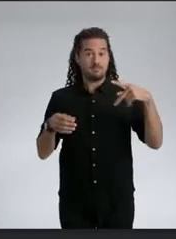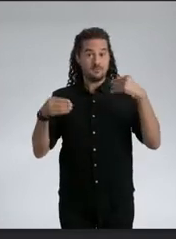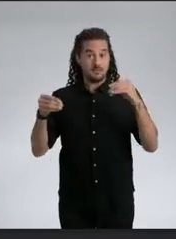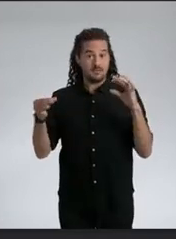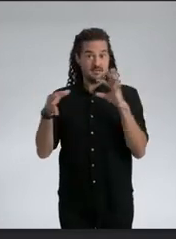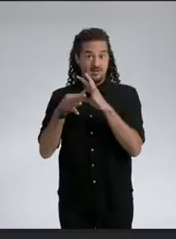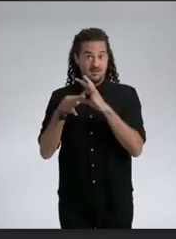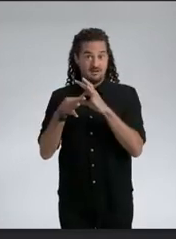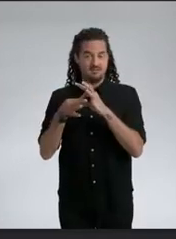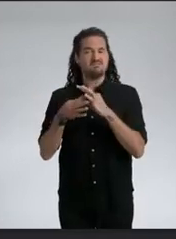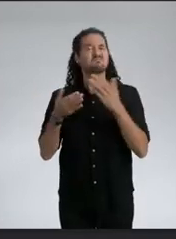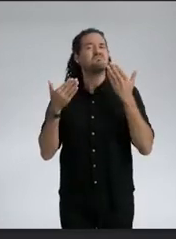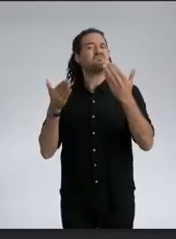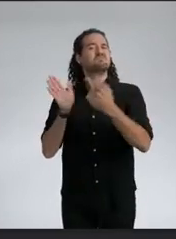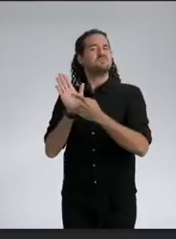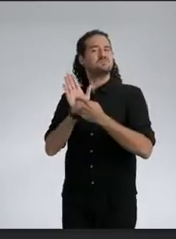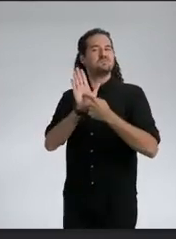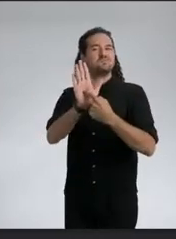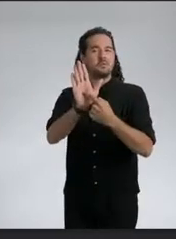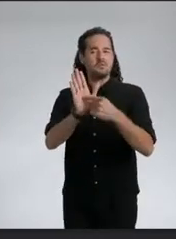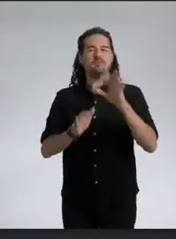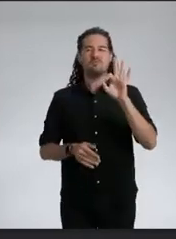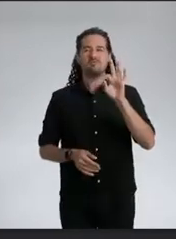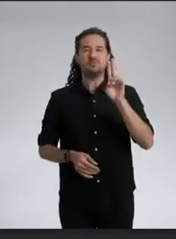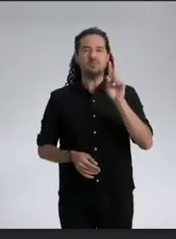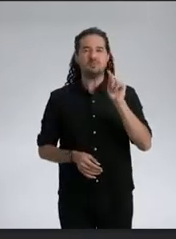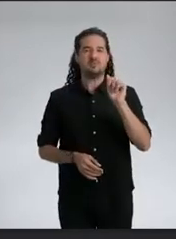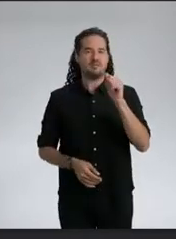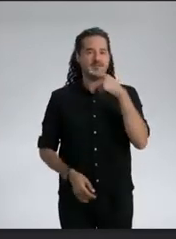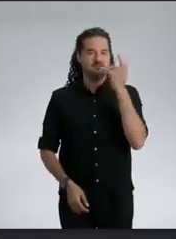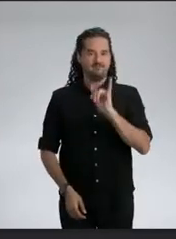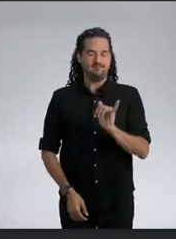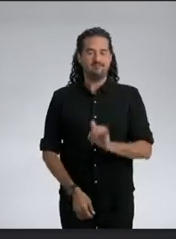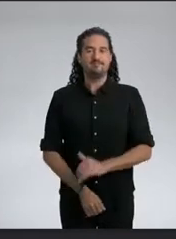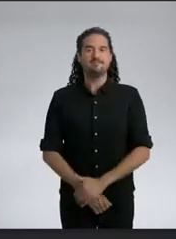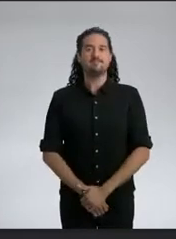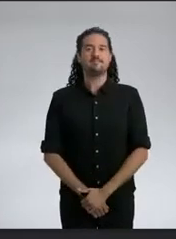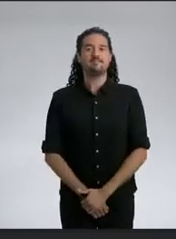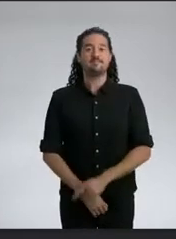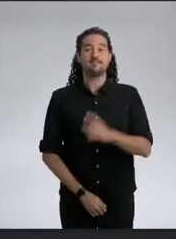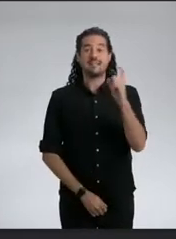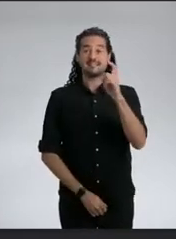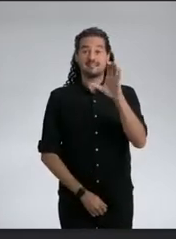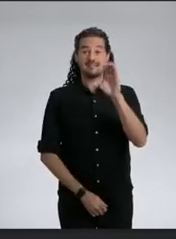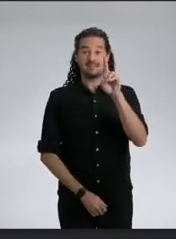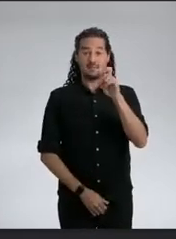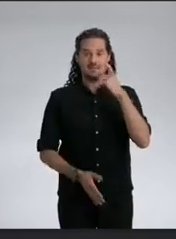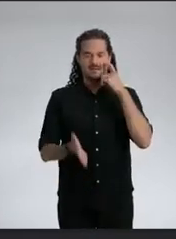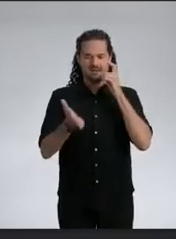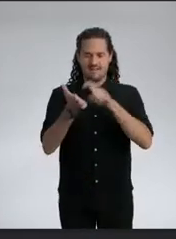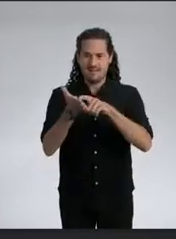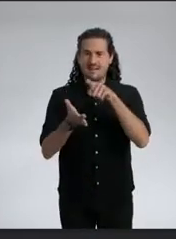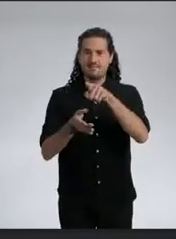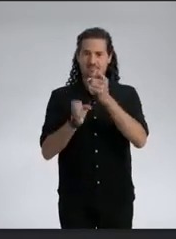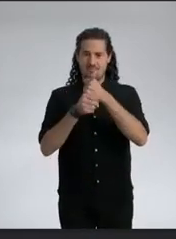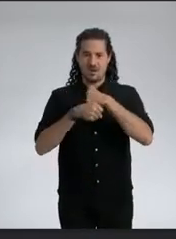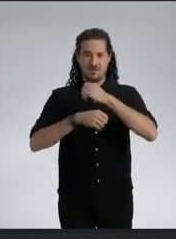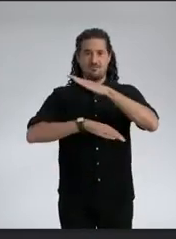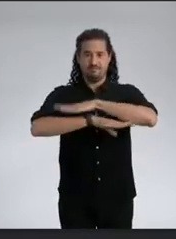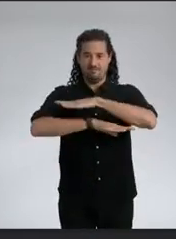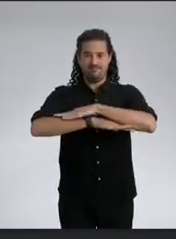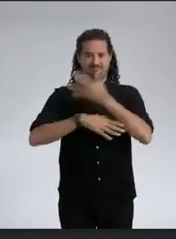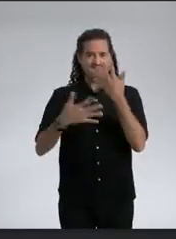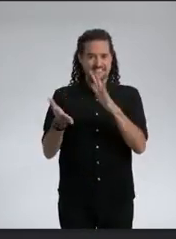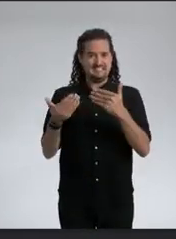a Swift UI sample app. Xcode Cloud automatically detects the products and platforms for my project, so I'll